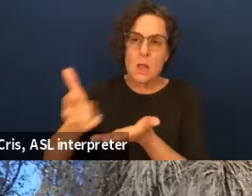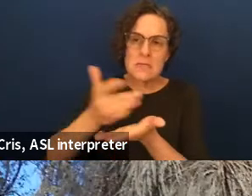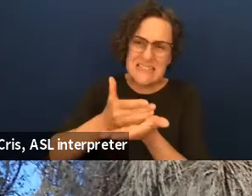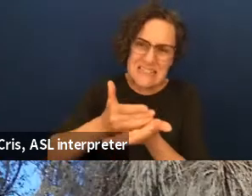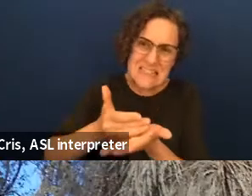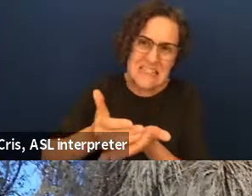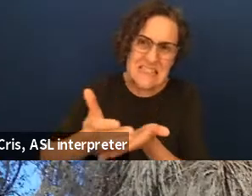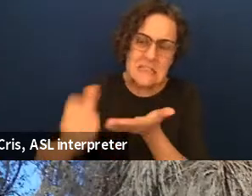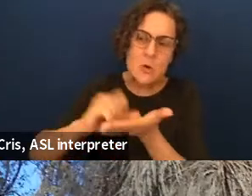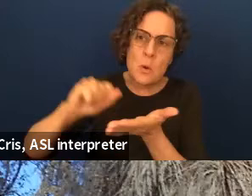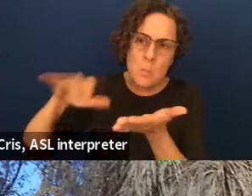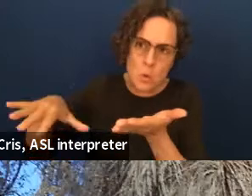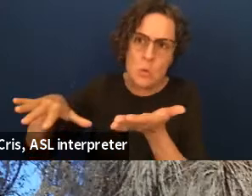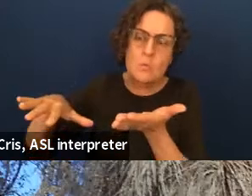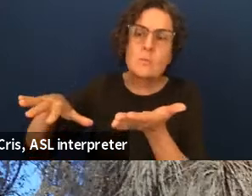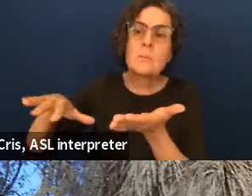ash footprint.